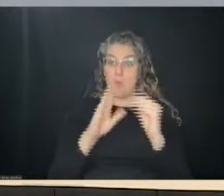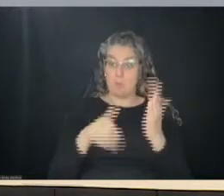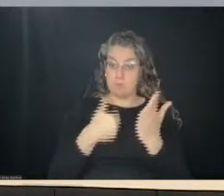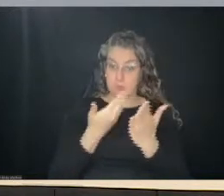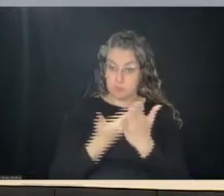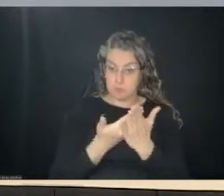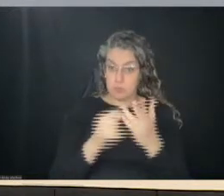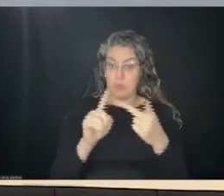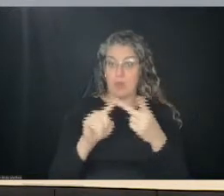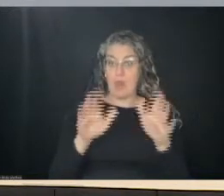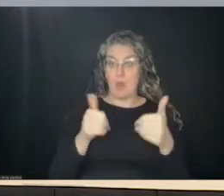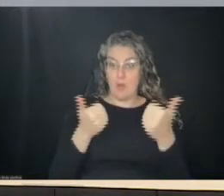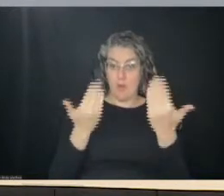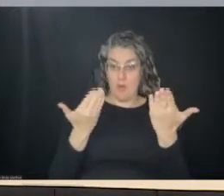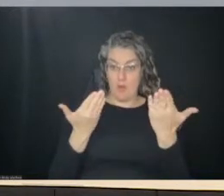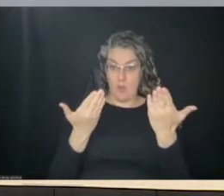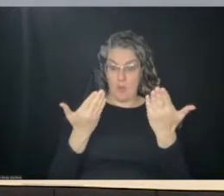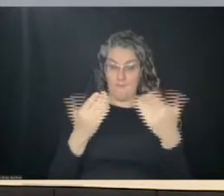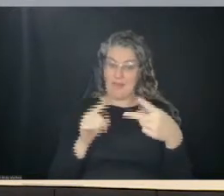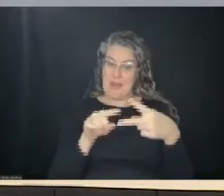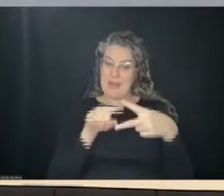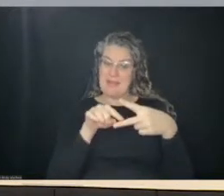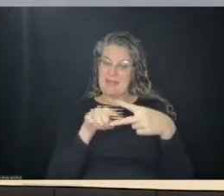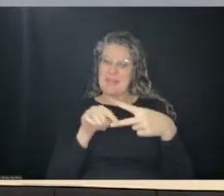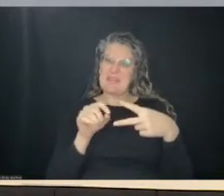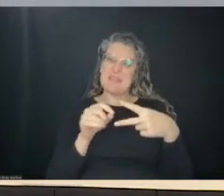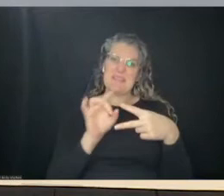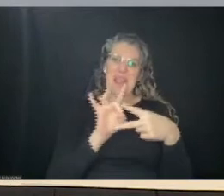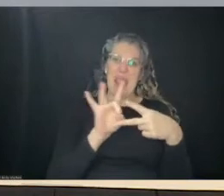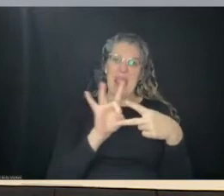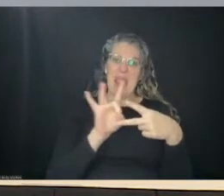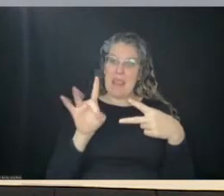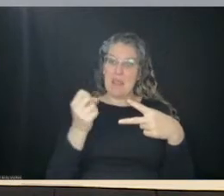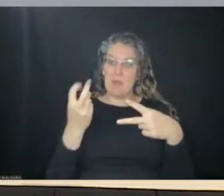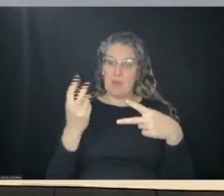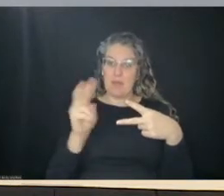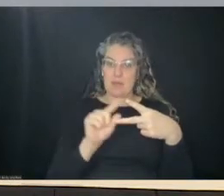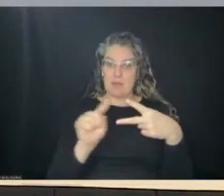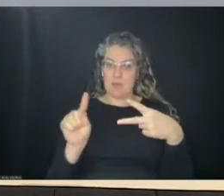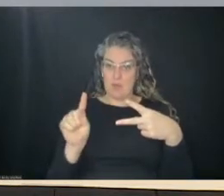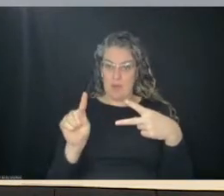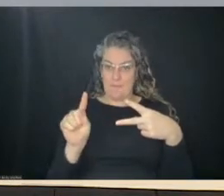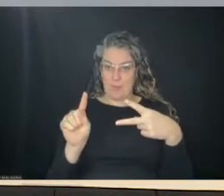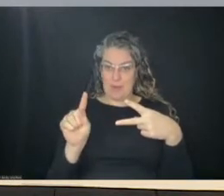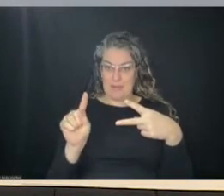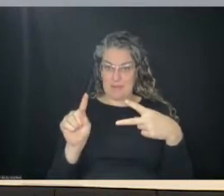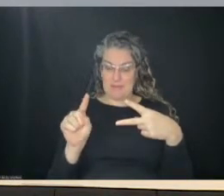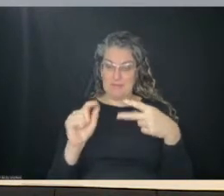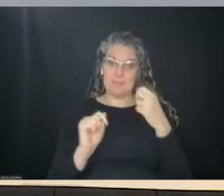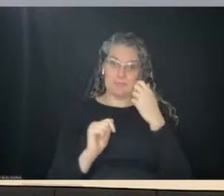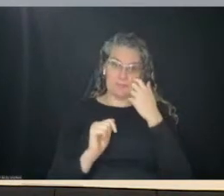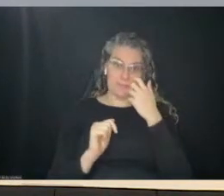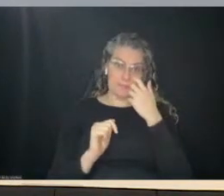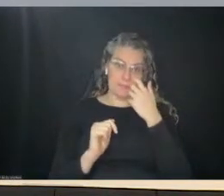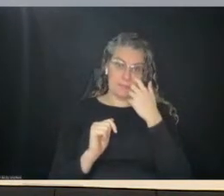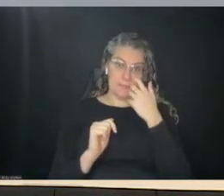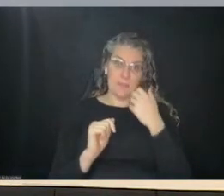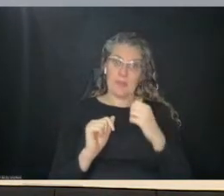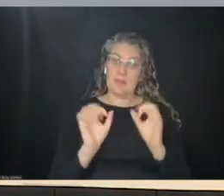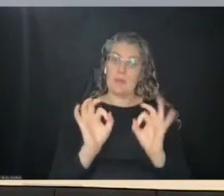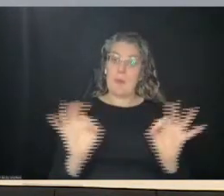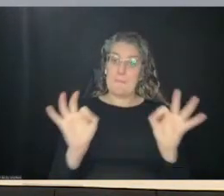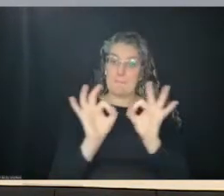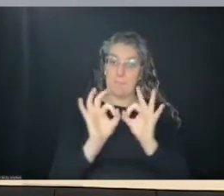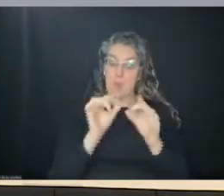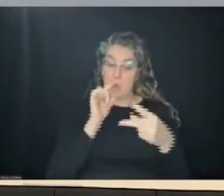between 8 and 12 weeks, and that's both at pharmacy and at the public clinics. And that's why people who are first